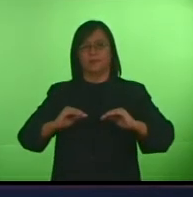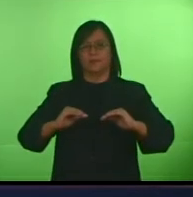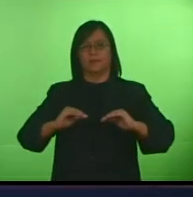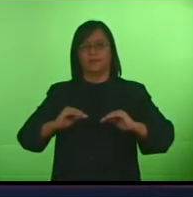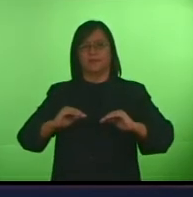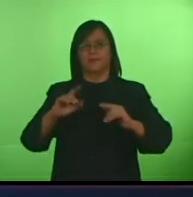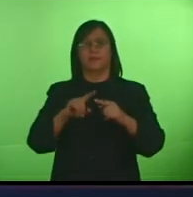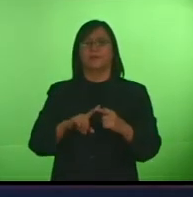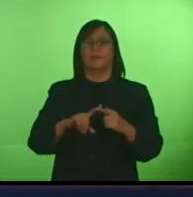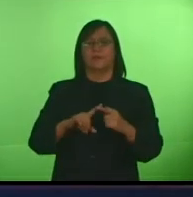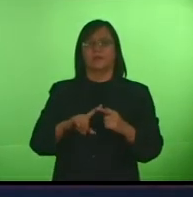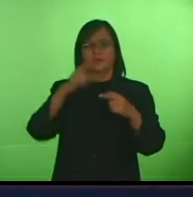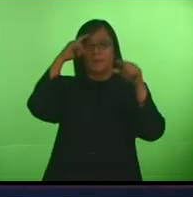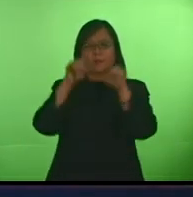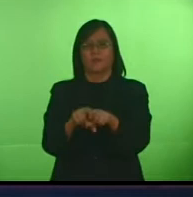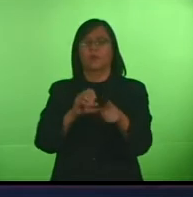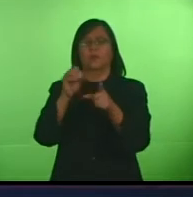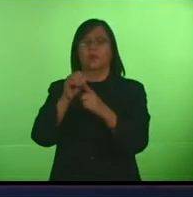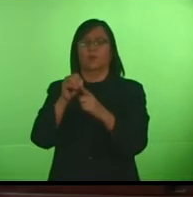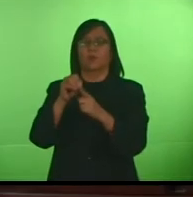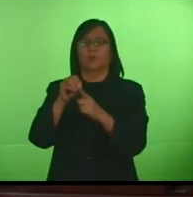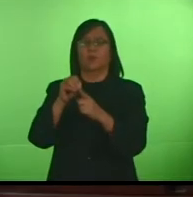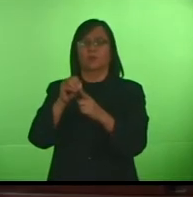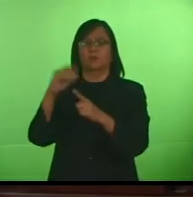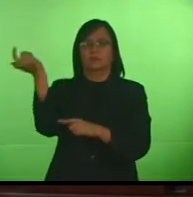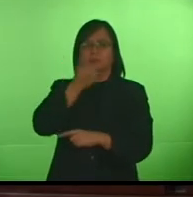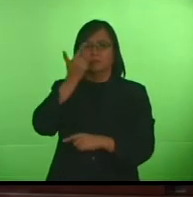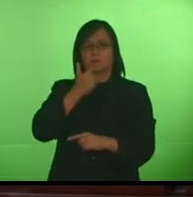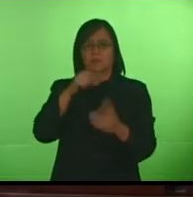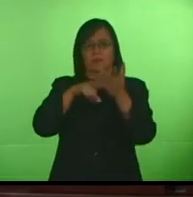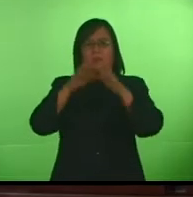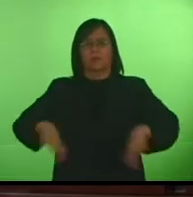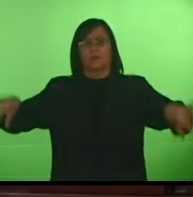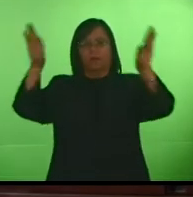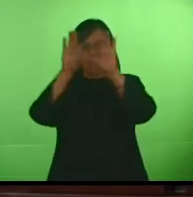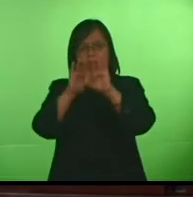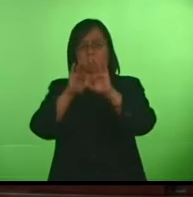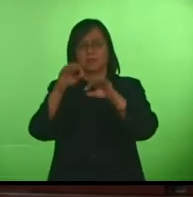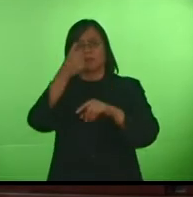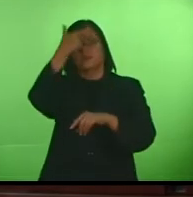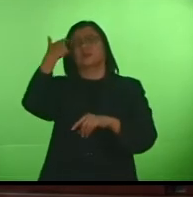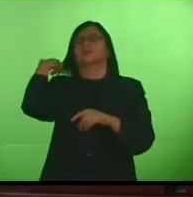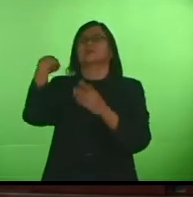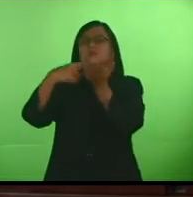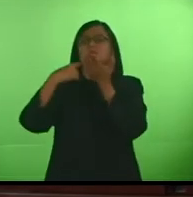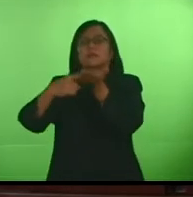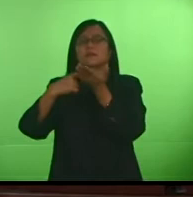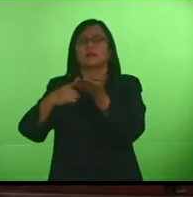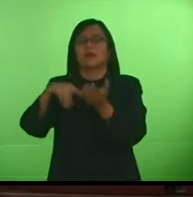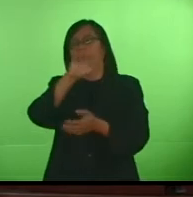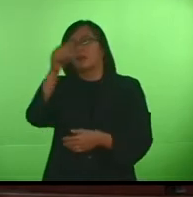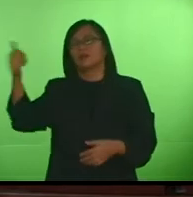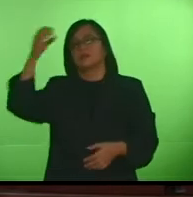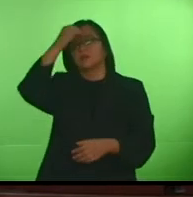or rebuttal. This is important stage, where you discuss other opinions beside your own, of